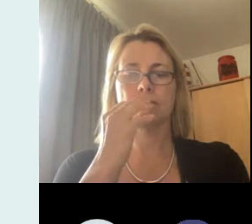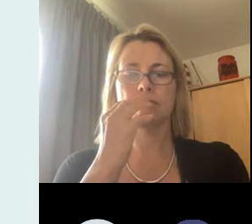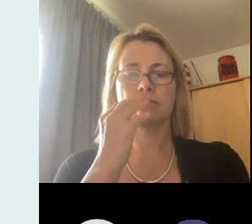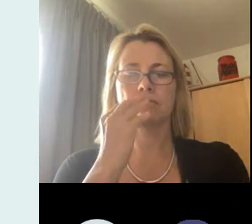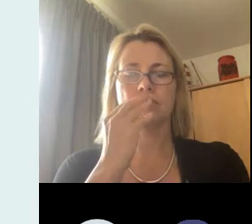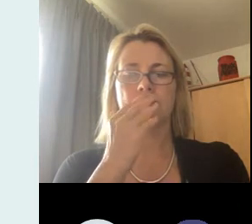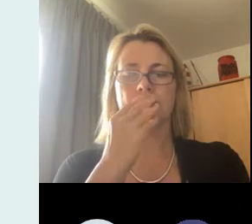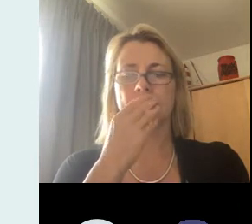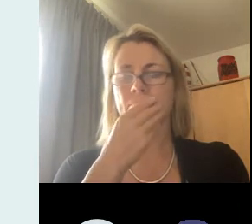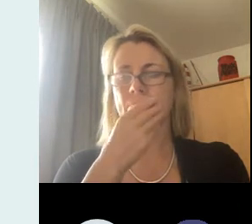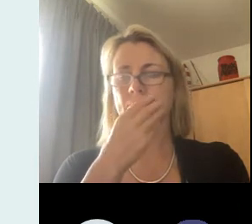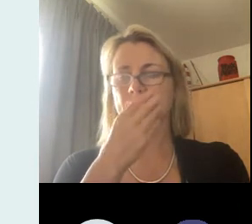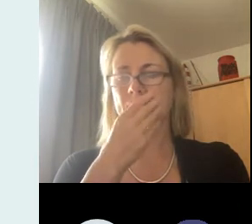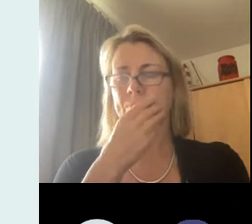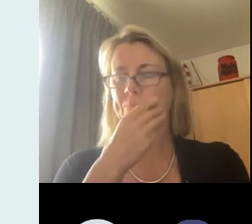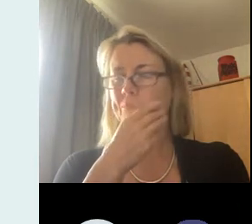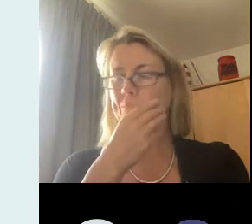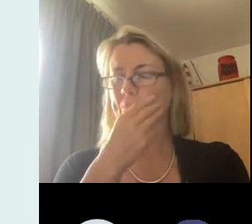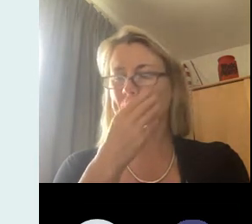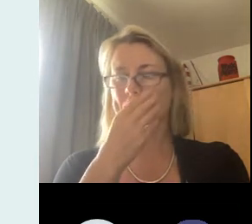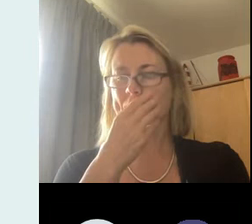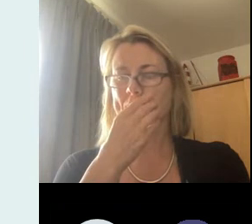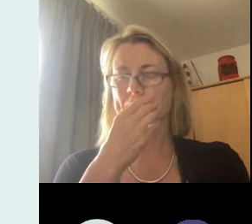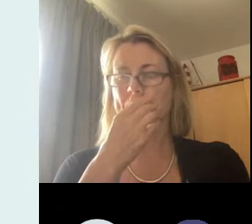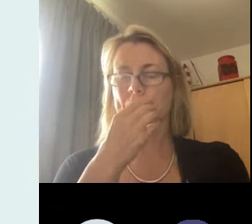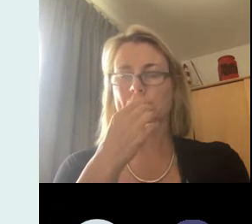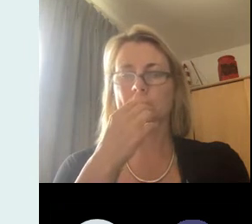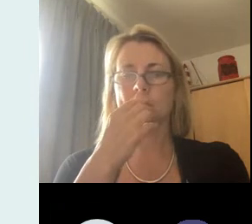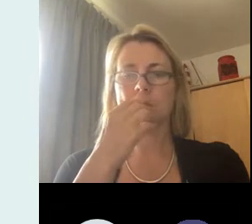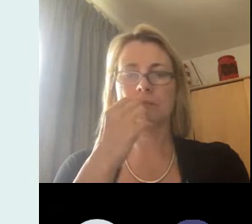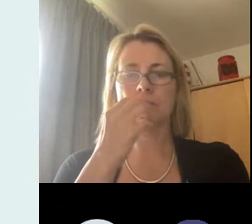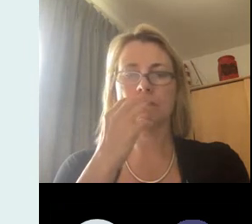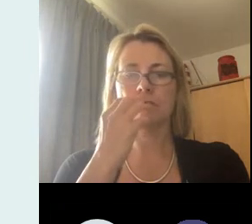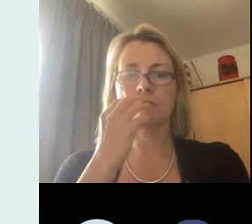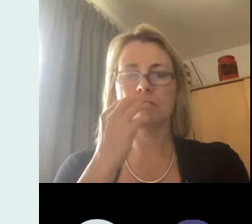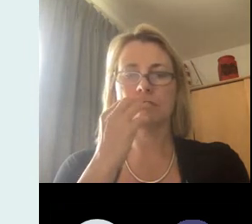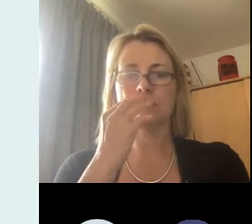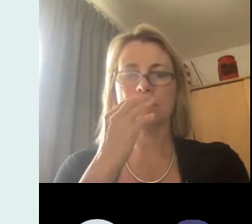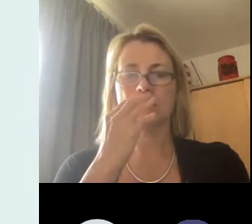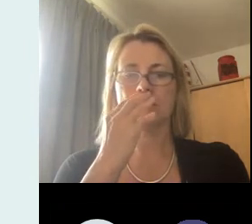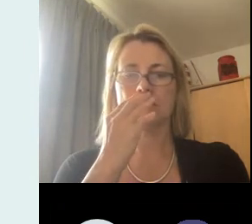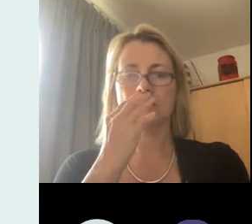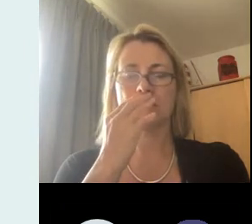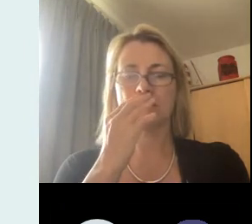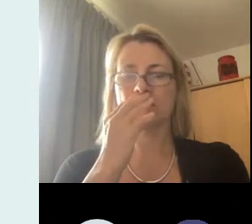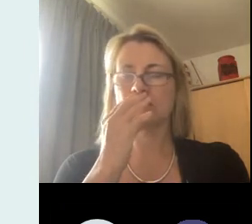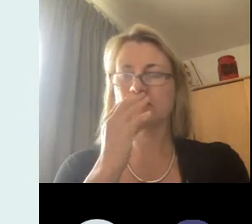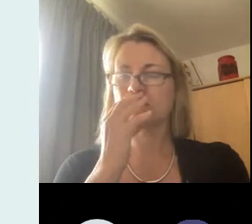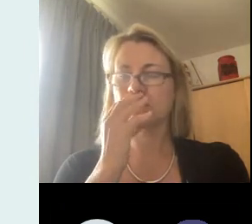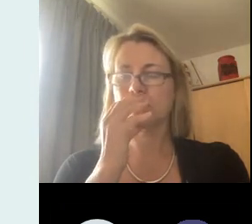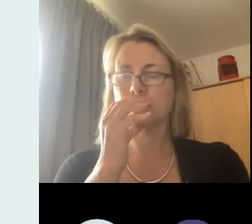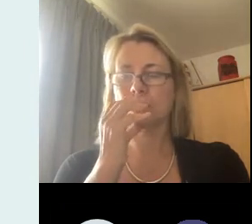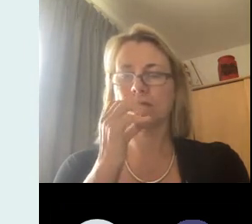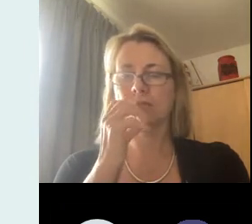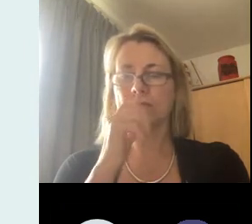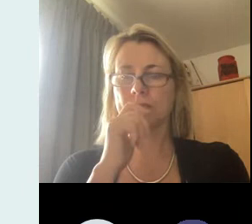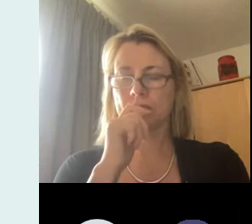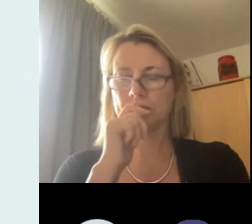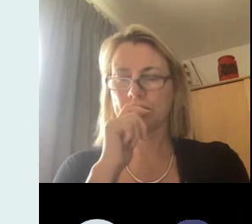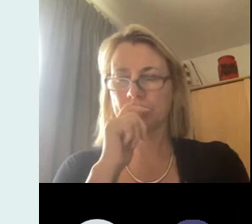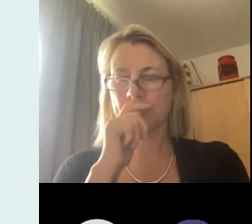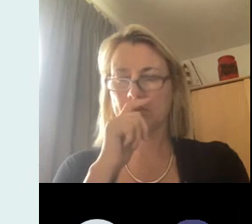with exemptions as a kind of primary place to make sure that there isn't an exemption that meets this activity, which is a cheaper option for users, as they don't need to pay for